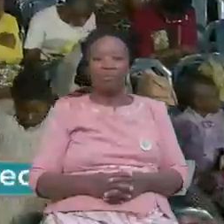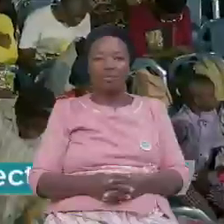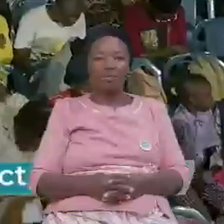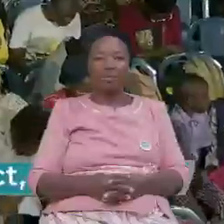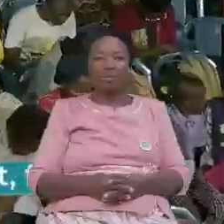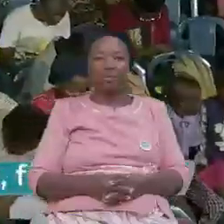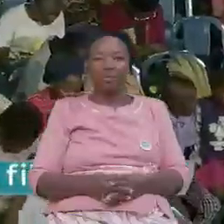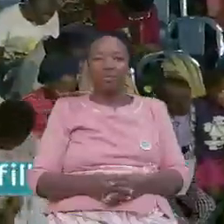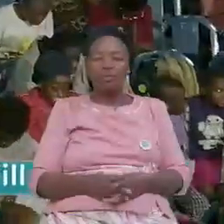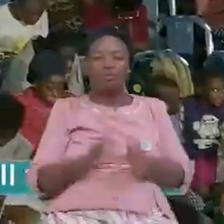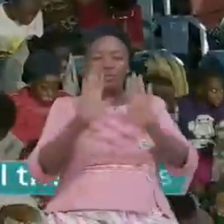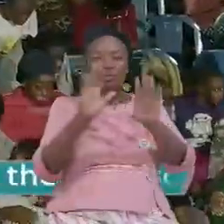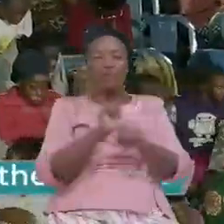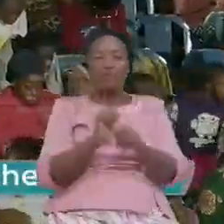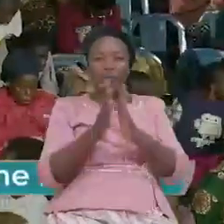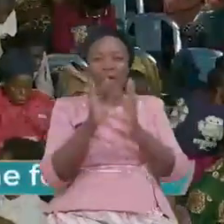Miracle prayer is coming.